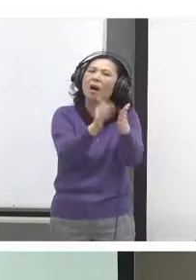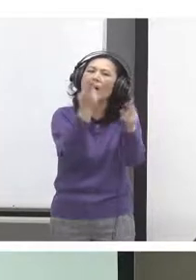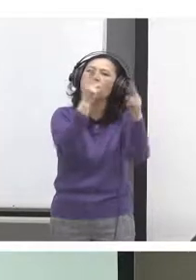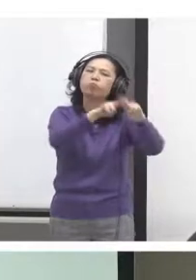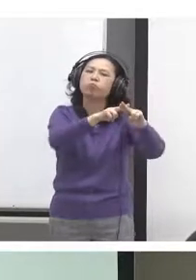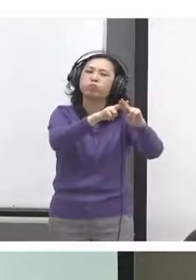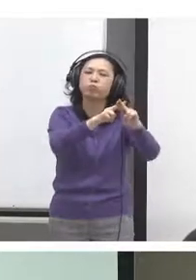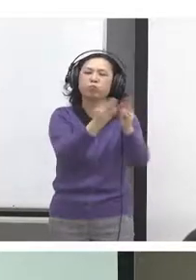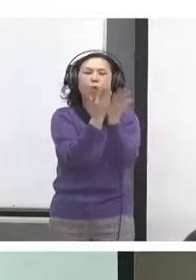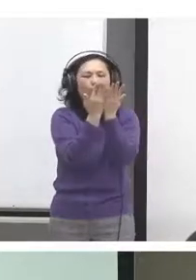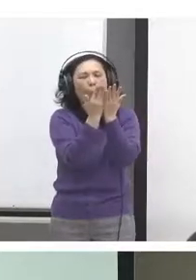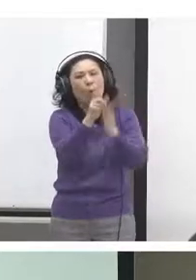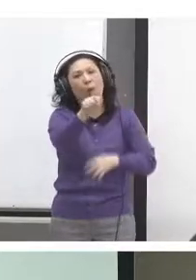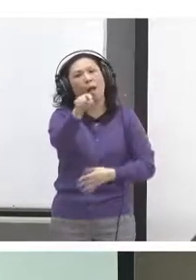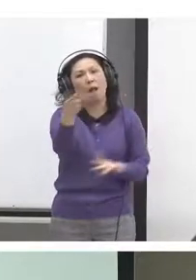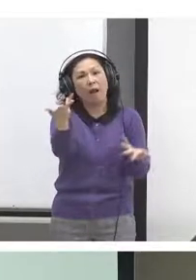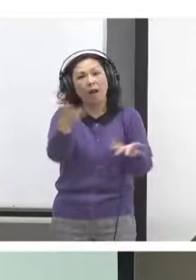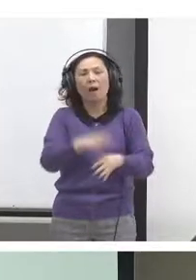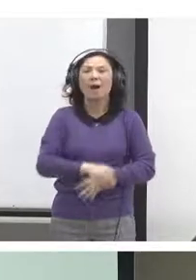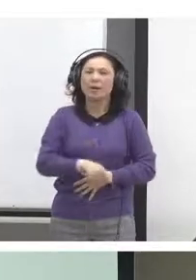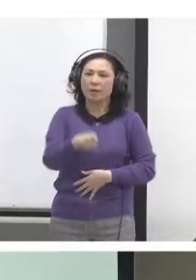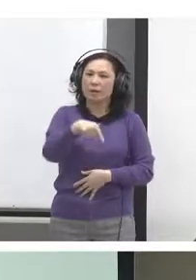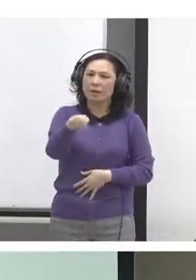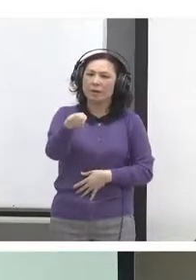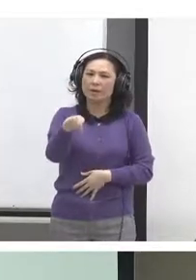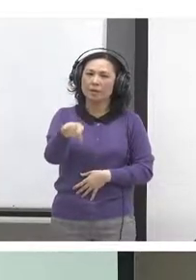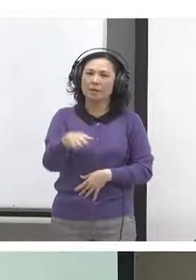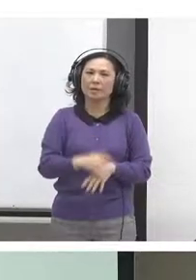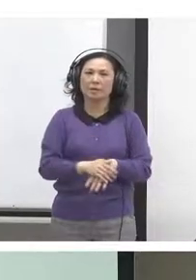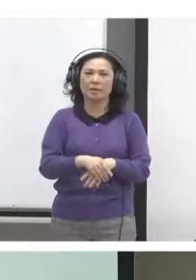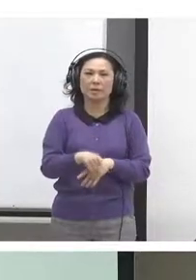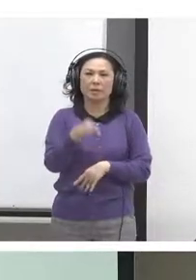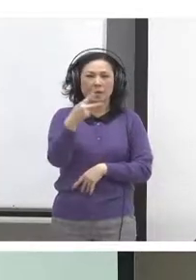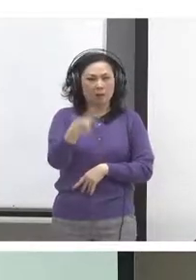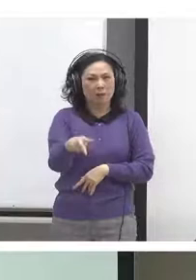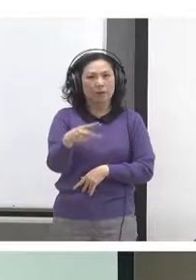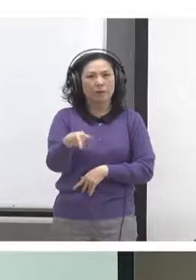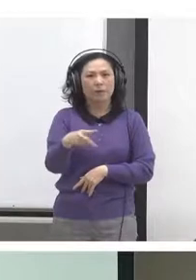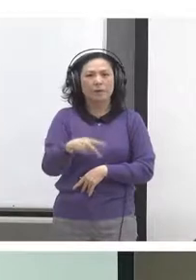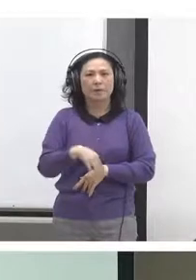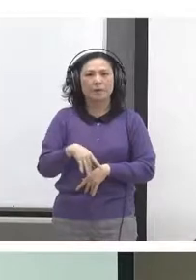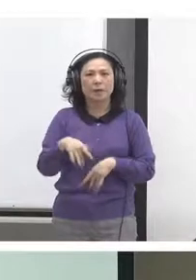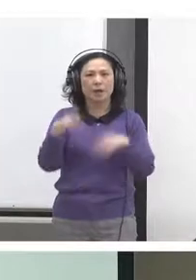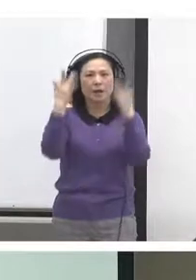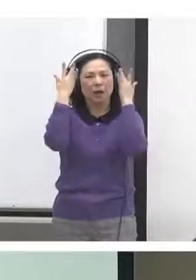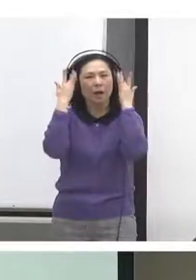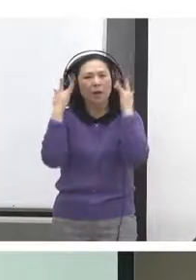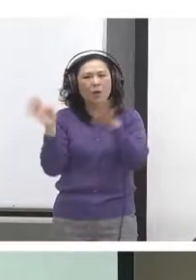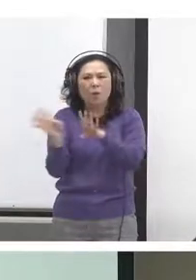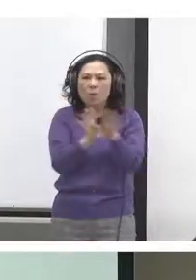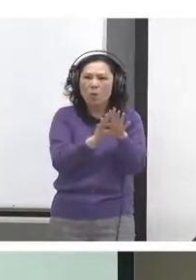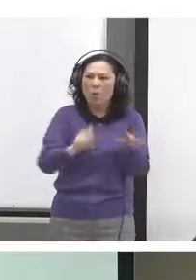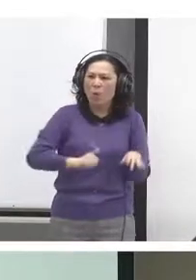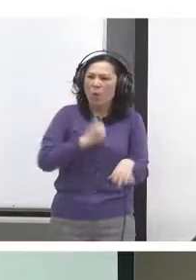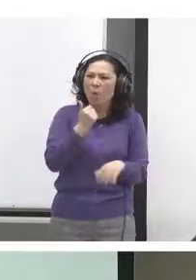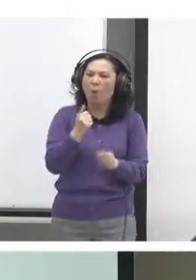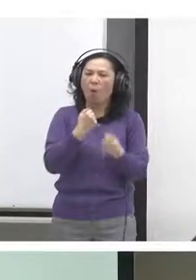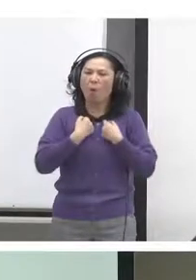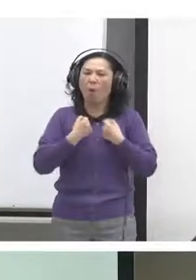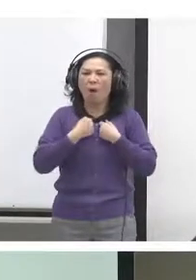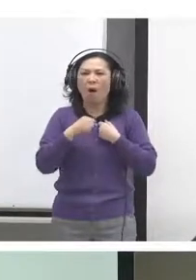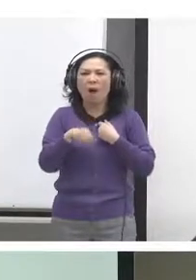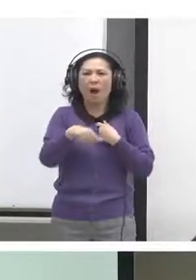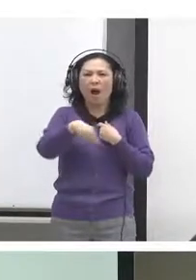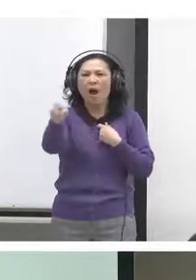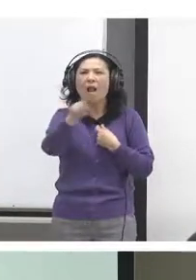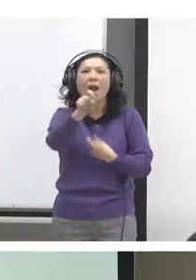At last, the 28 teams from more than 100 students participated in